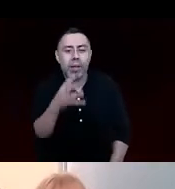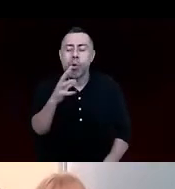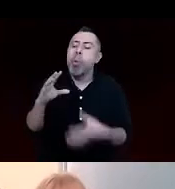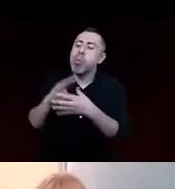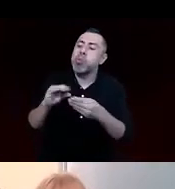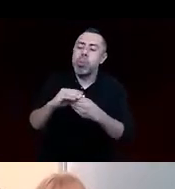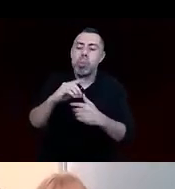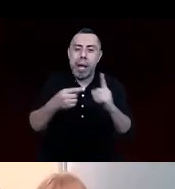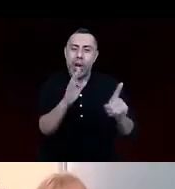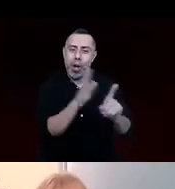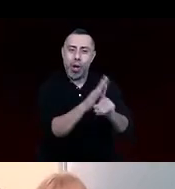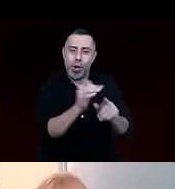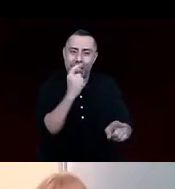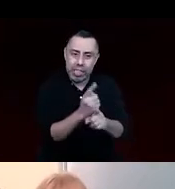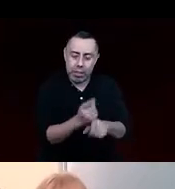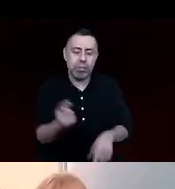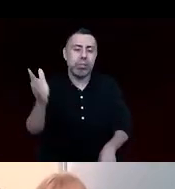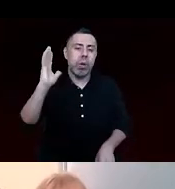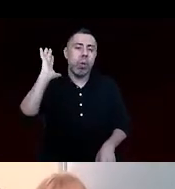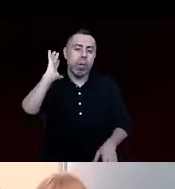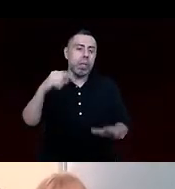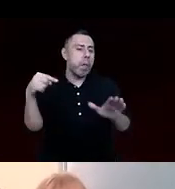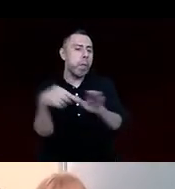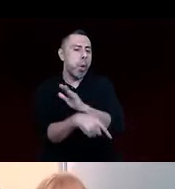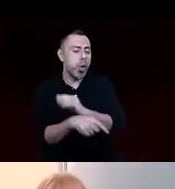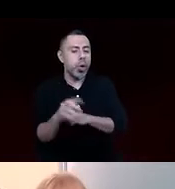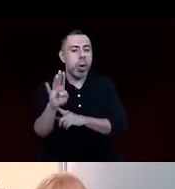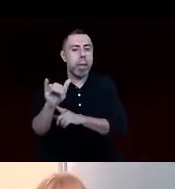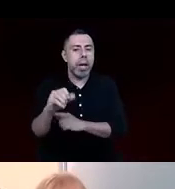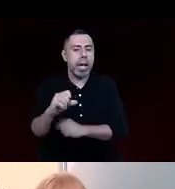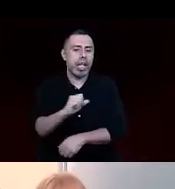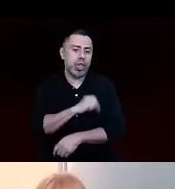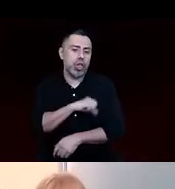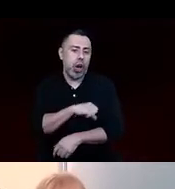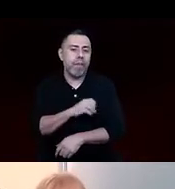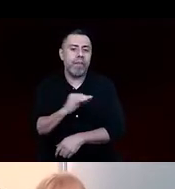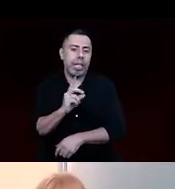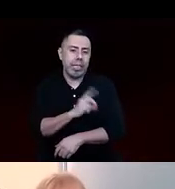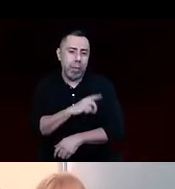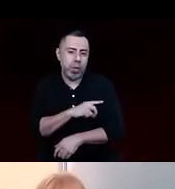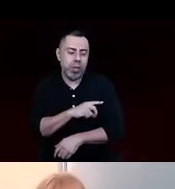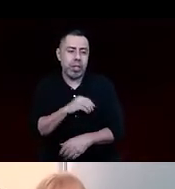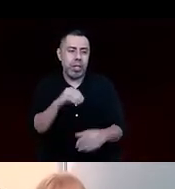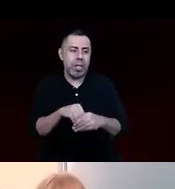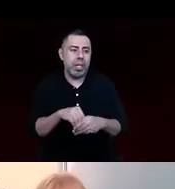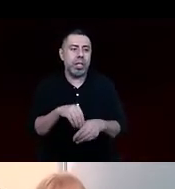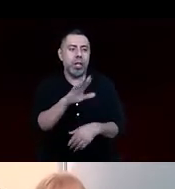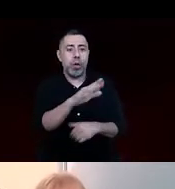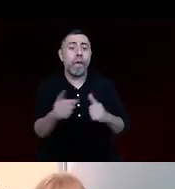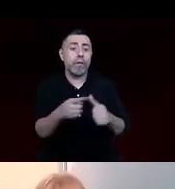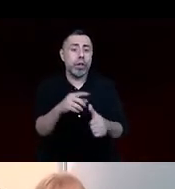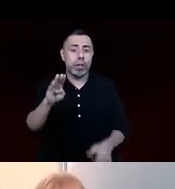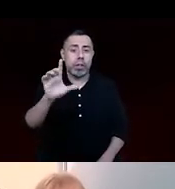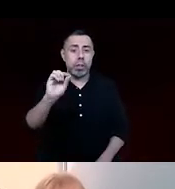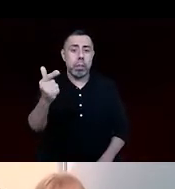who was murdered by the sheriff and his deputies in this first blog that she's